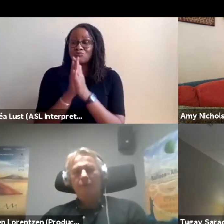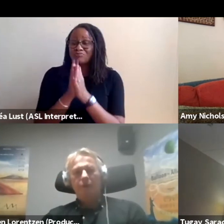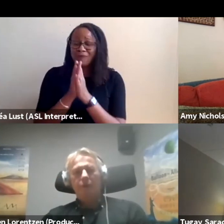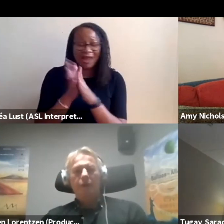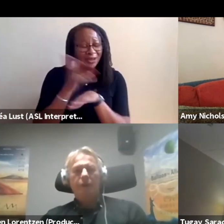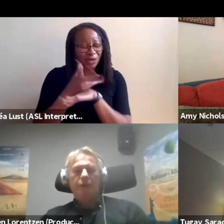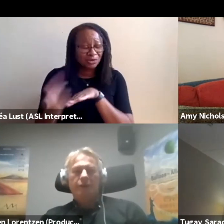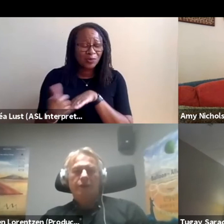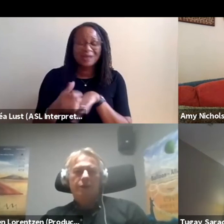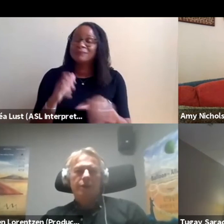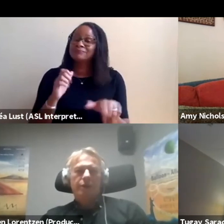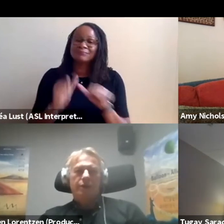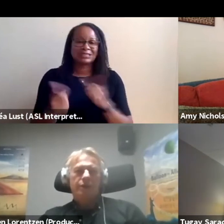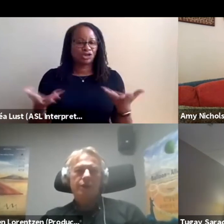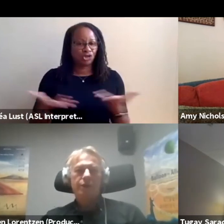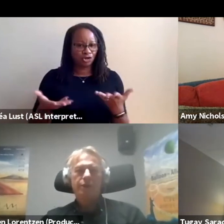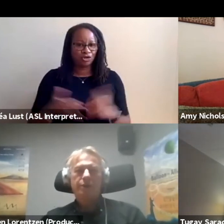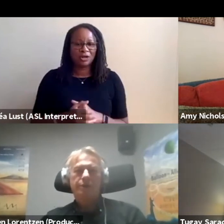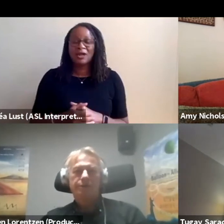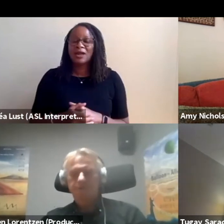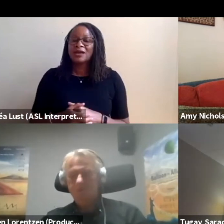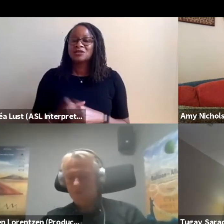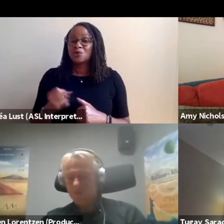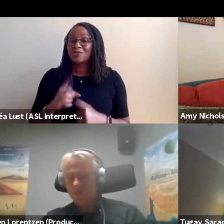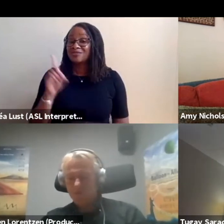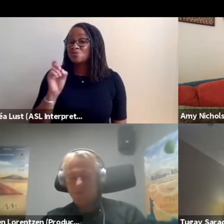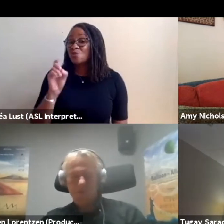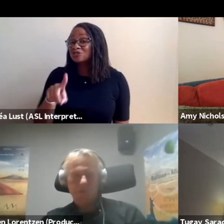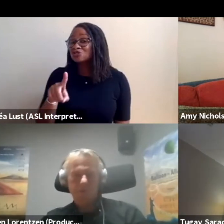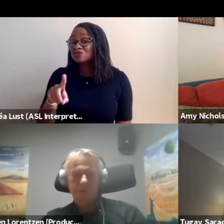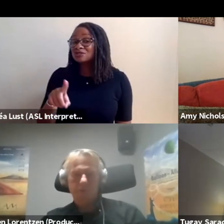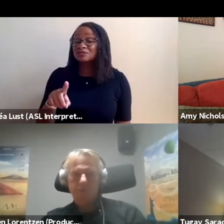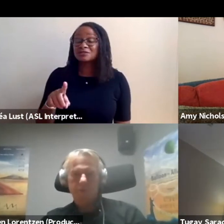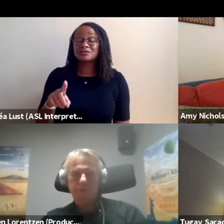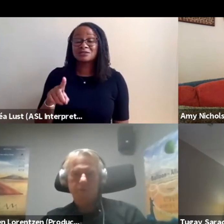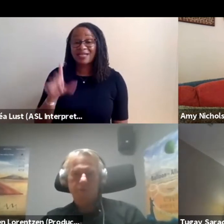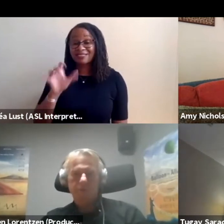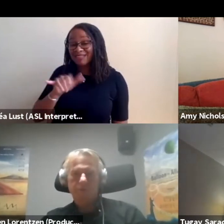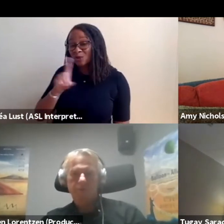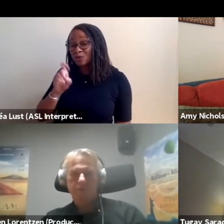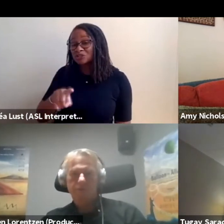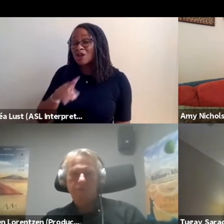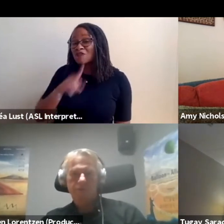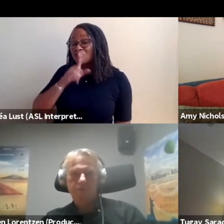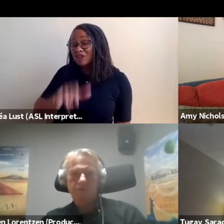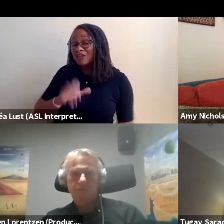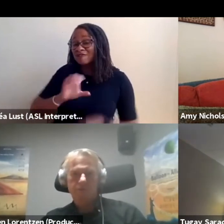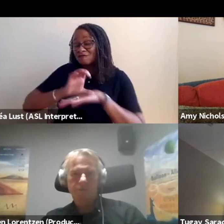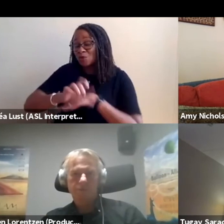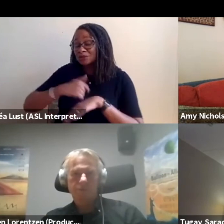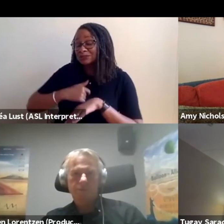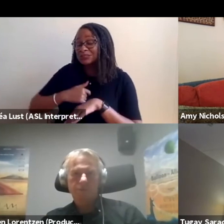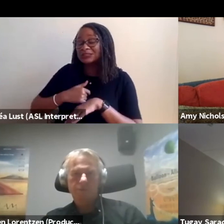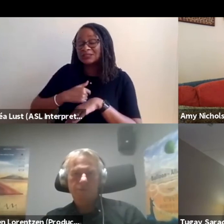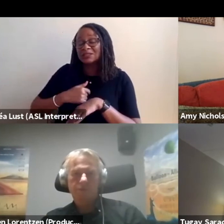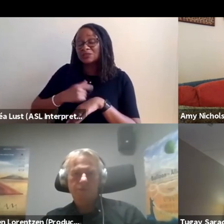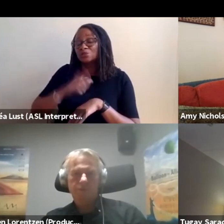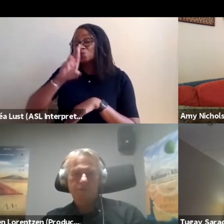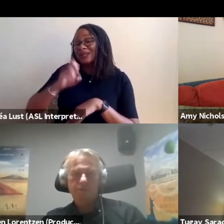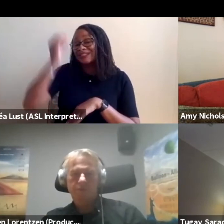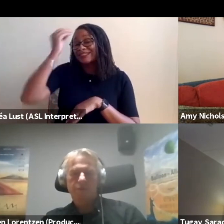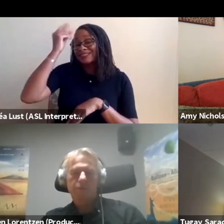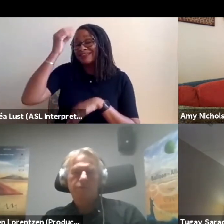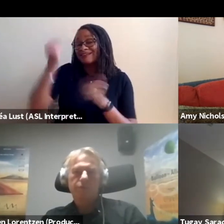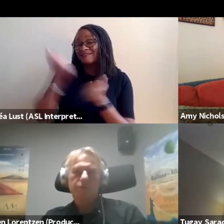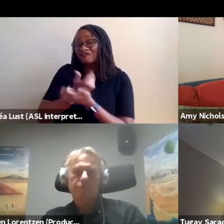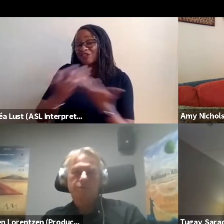it didn't. So this question made me rethink everything. And I